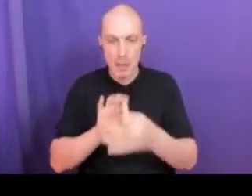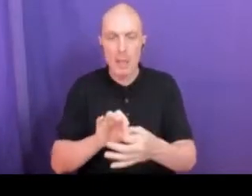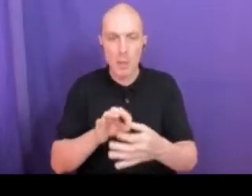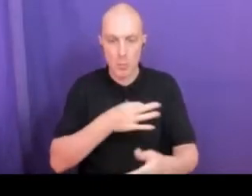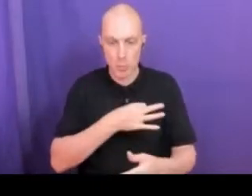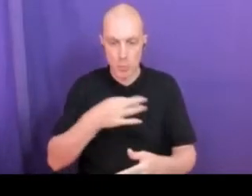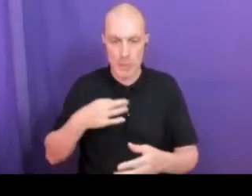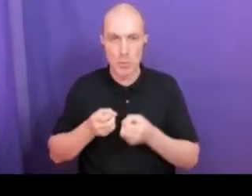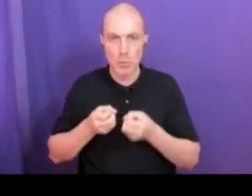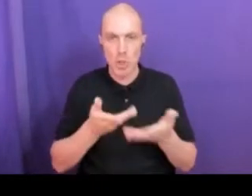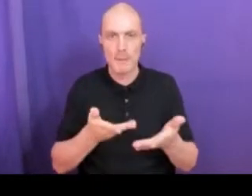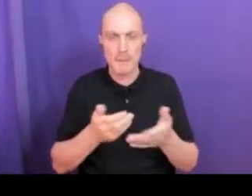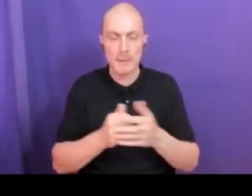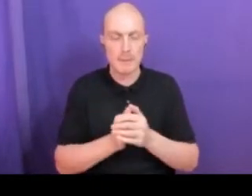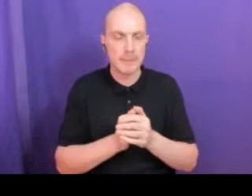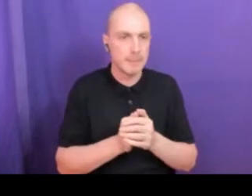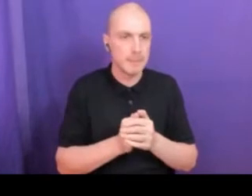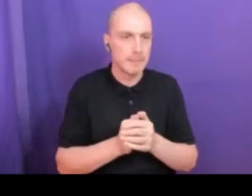So what we already know,